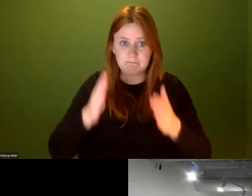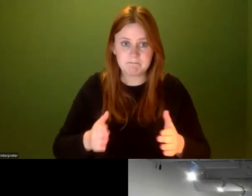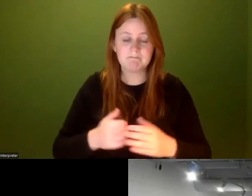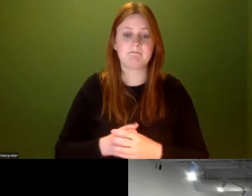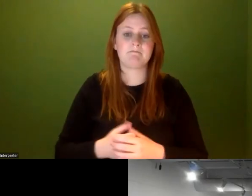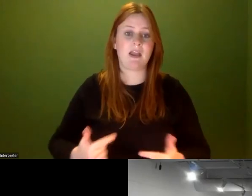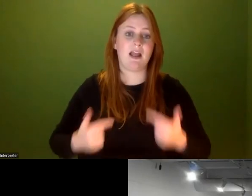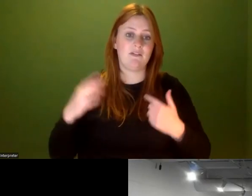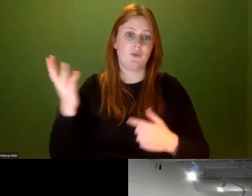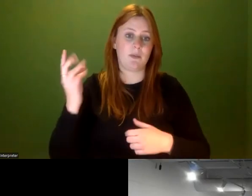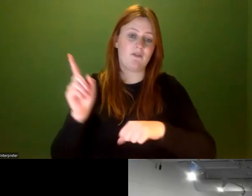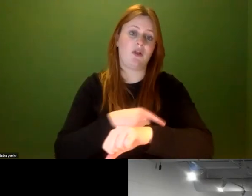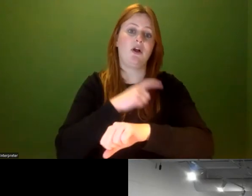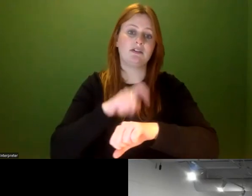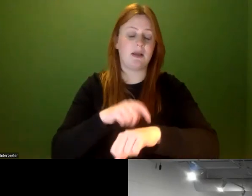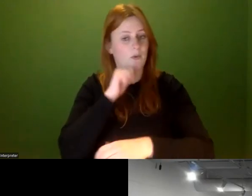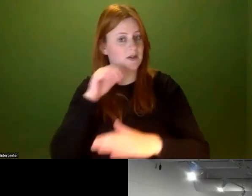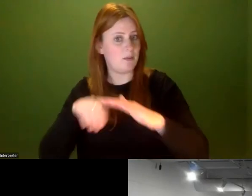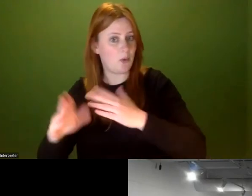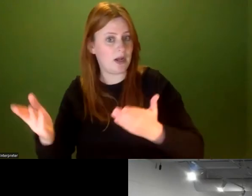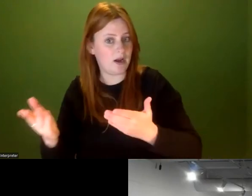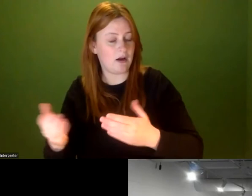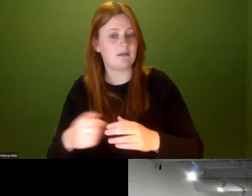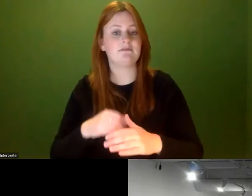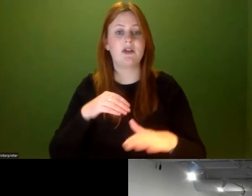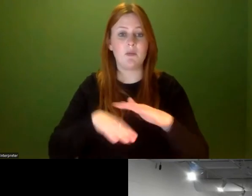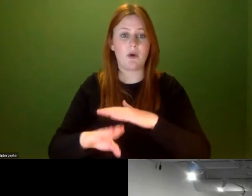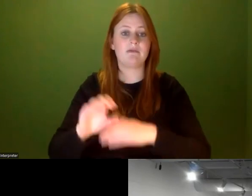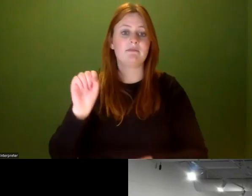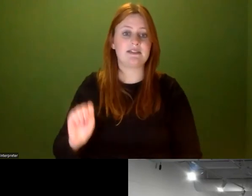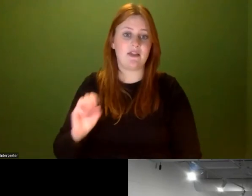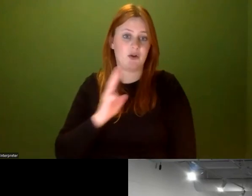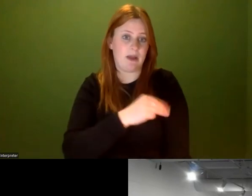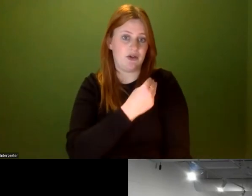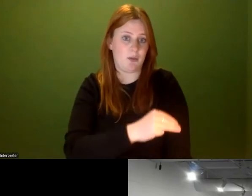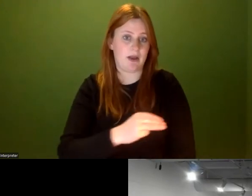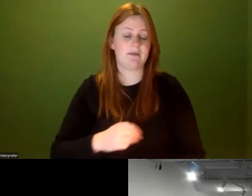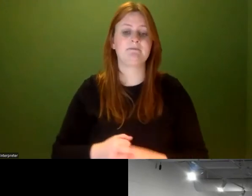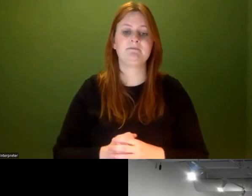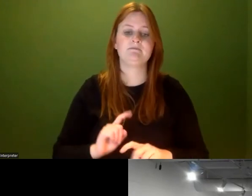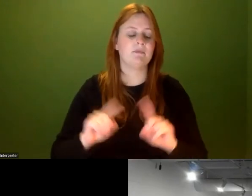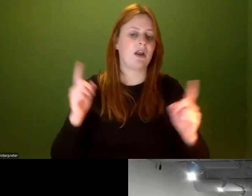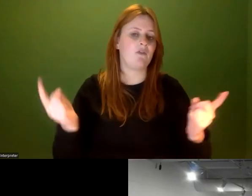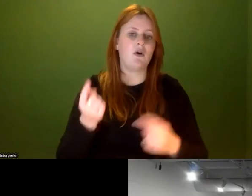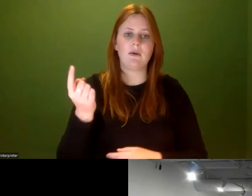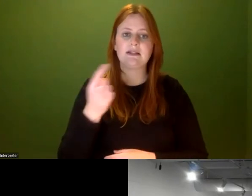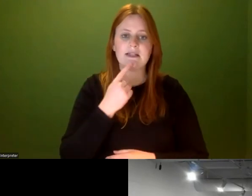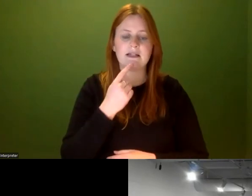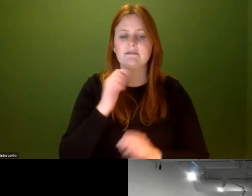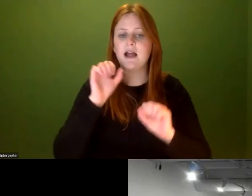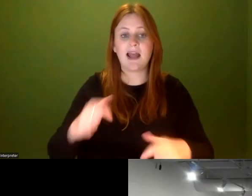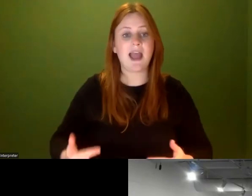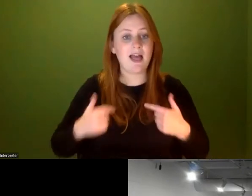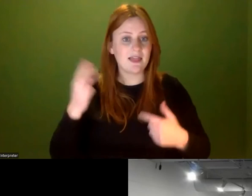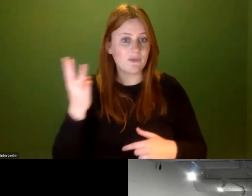long time. I wasn't born here. I was born in southern Manitoba, but I have always said I can live in Winnipeg,